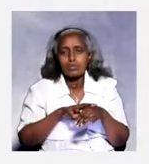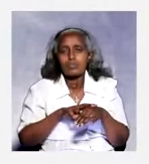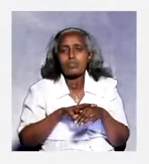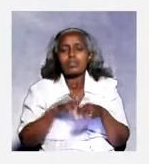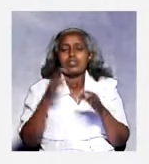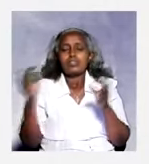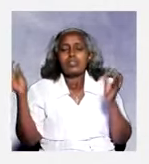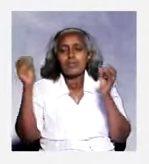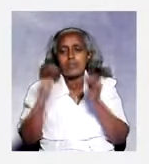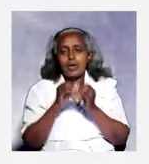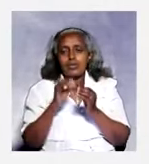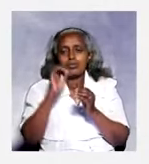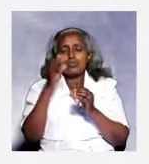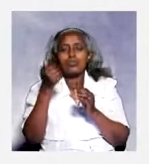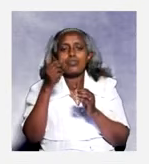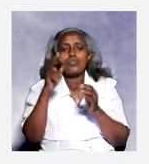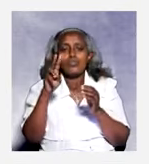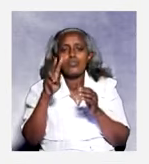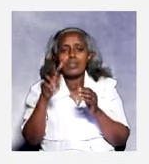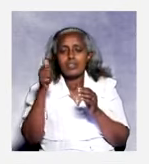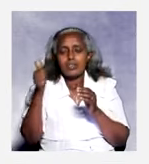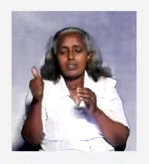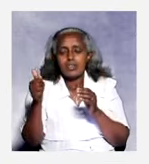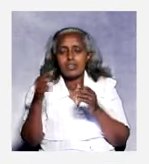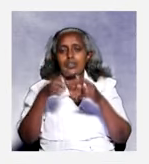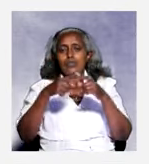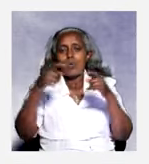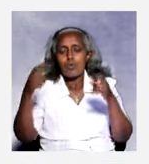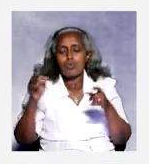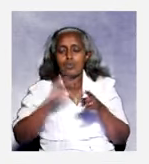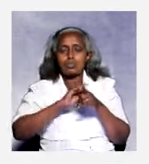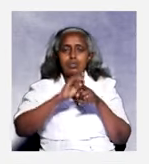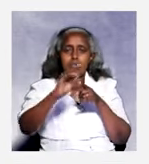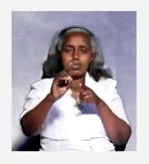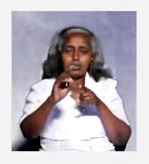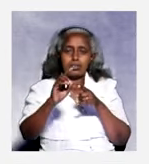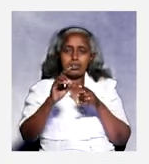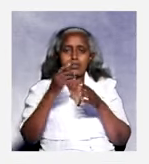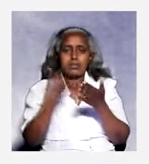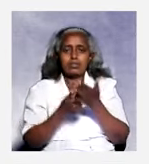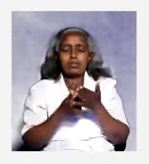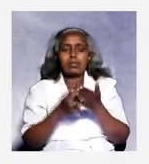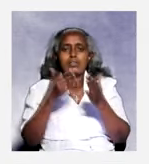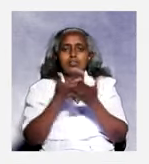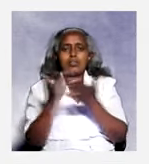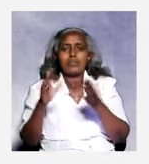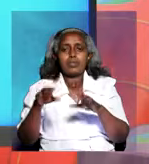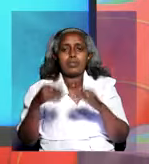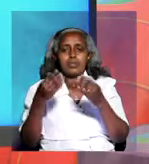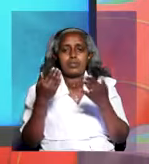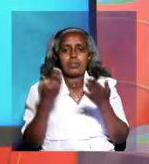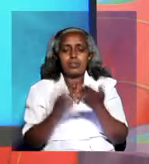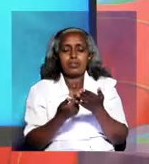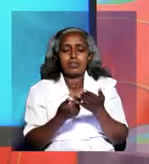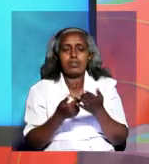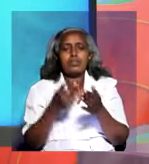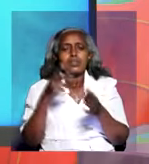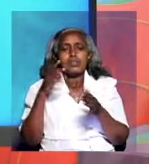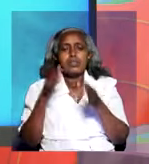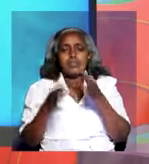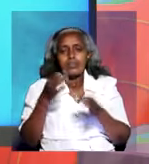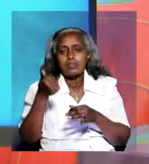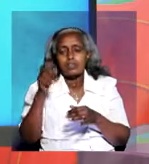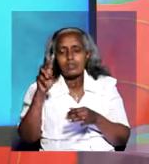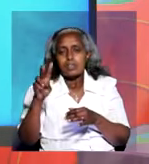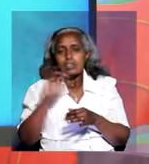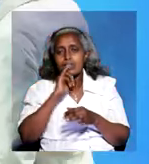the magnitude of vector a in opposite direction. Let me say something here. If a vector is